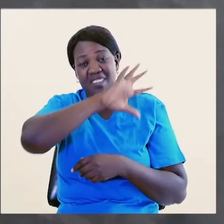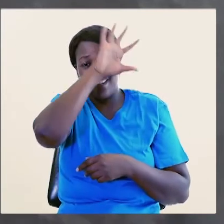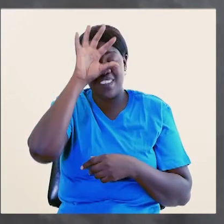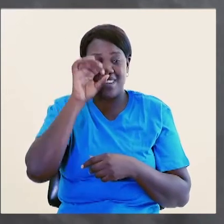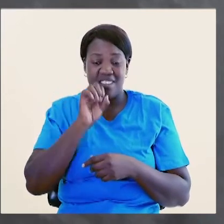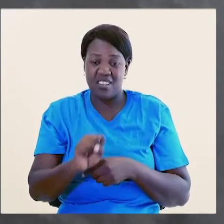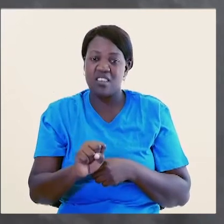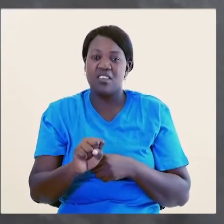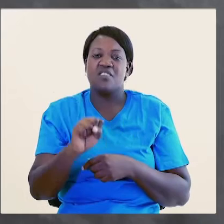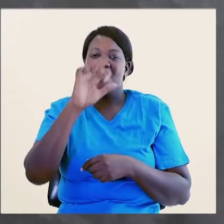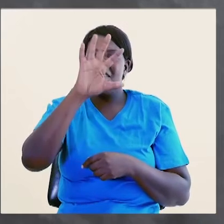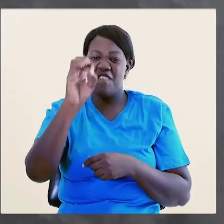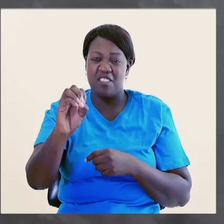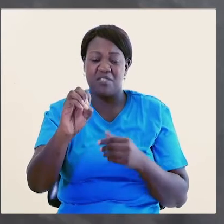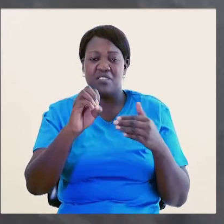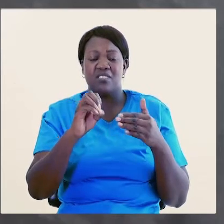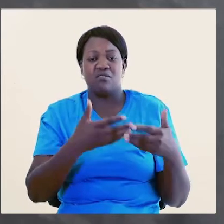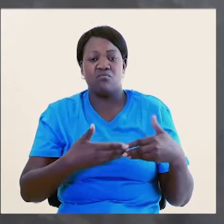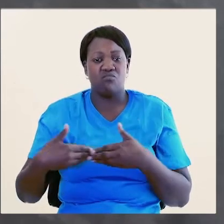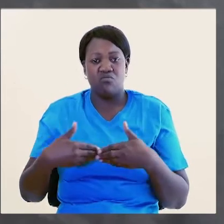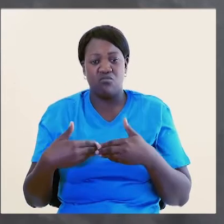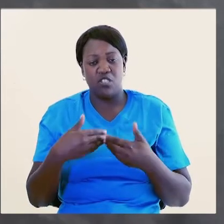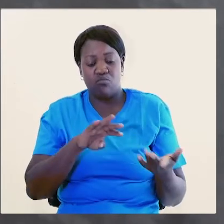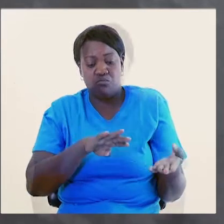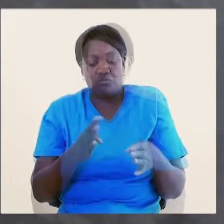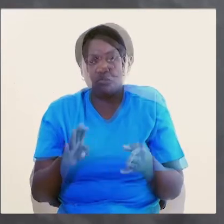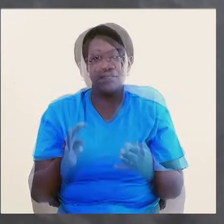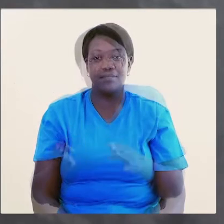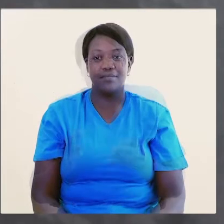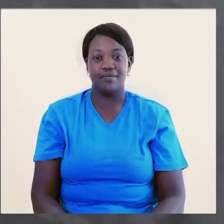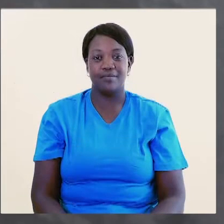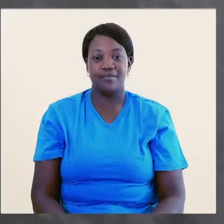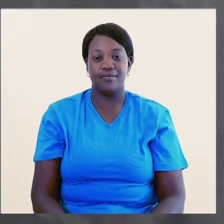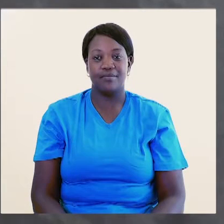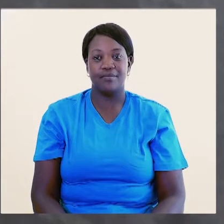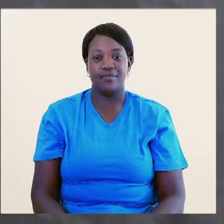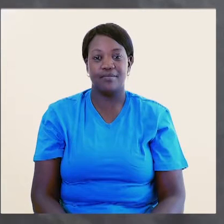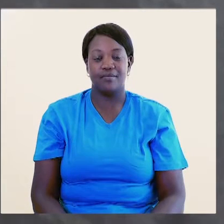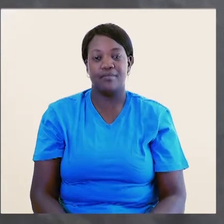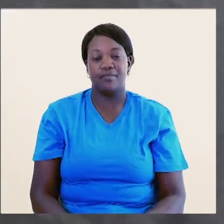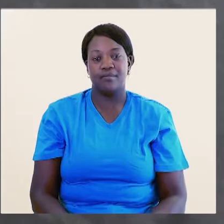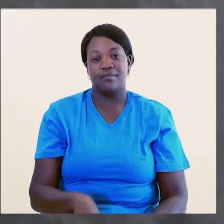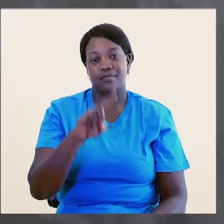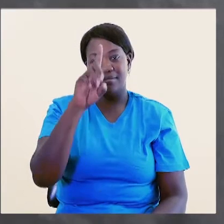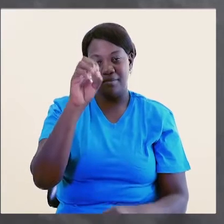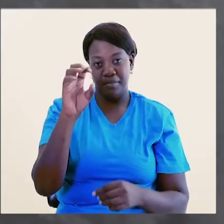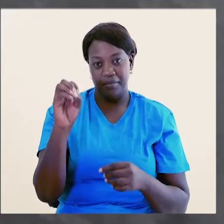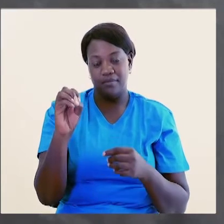50 or more babies die before their very first birthday. In Zambia, the rate is more than